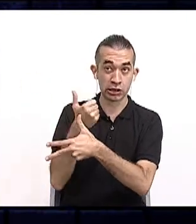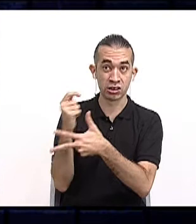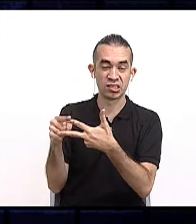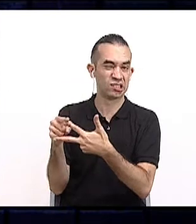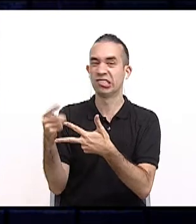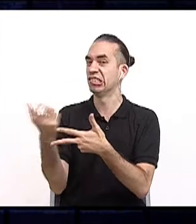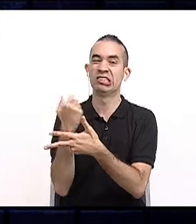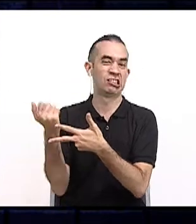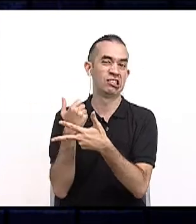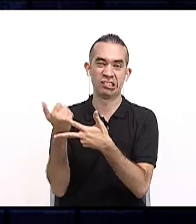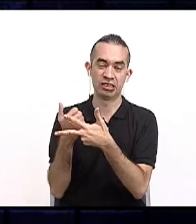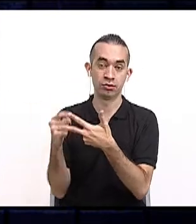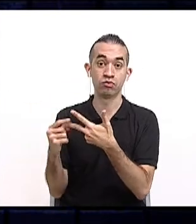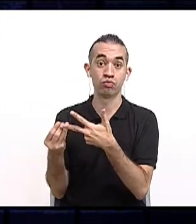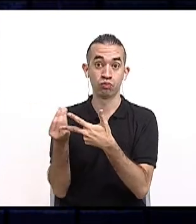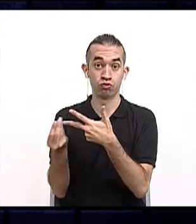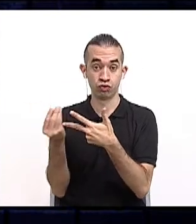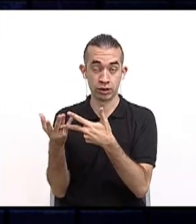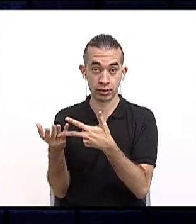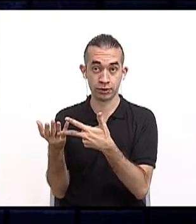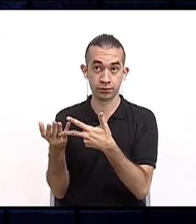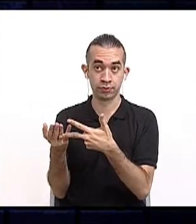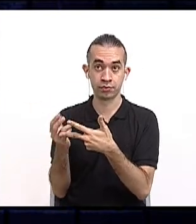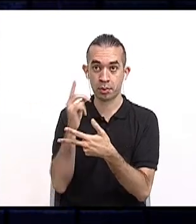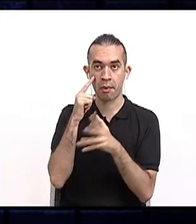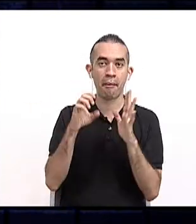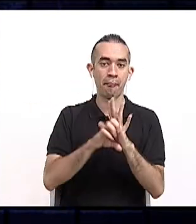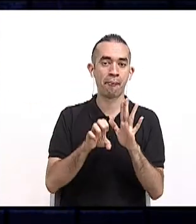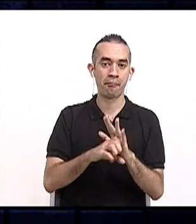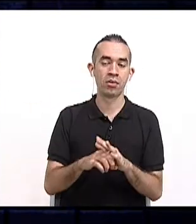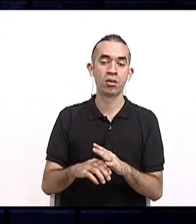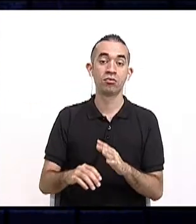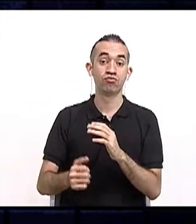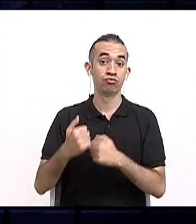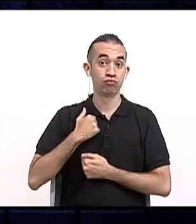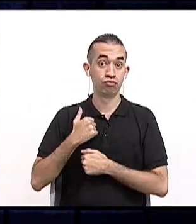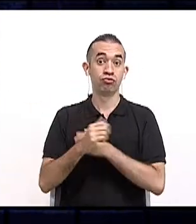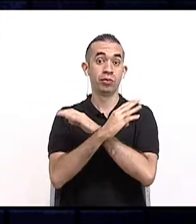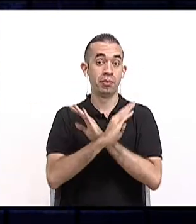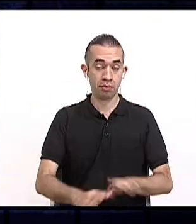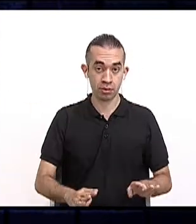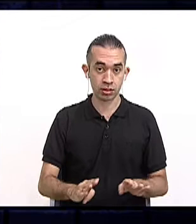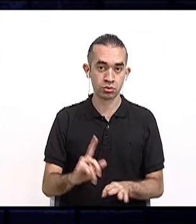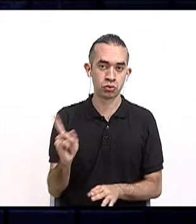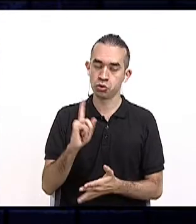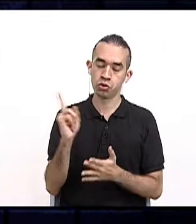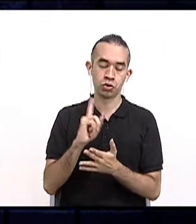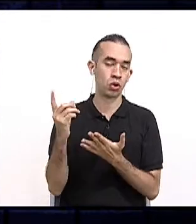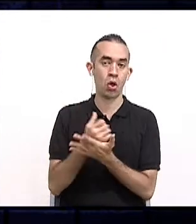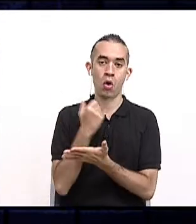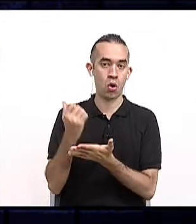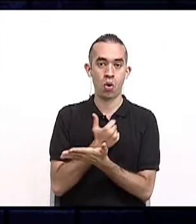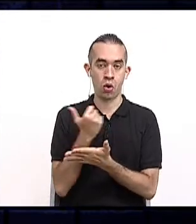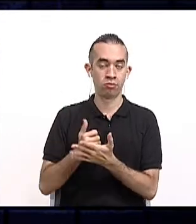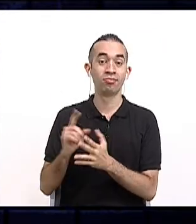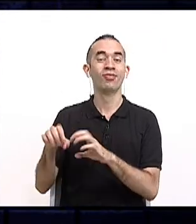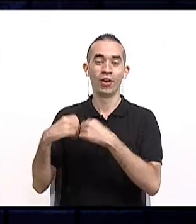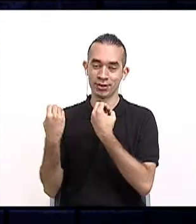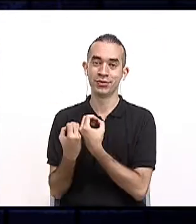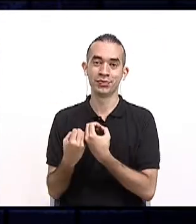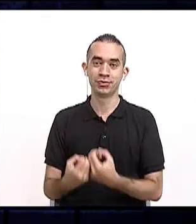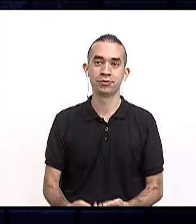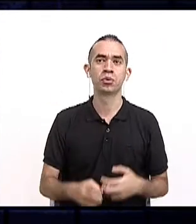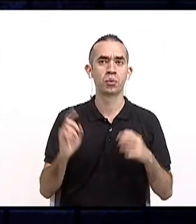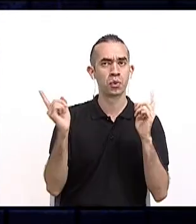unlucrative, productive, and look at the example. Peace Corps is a non-profit organization. So what is